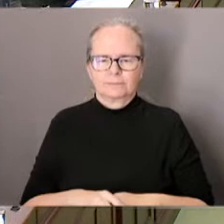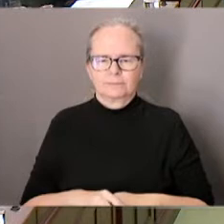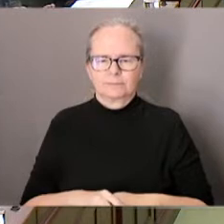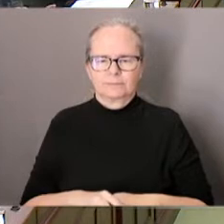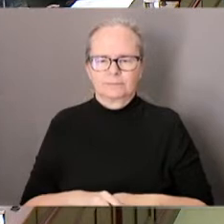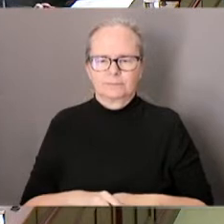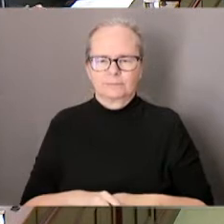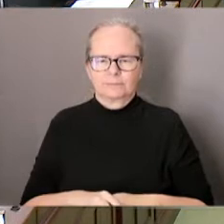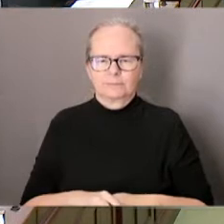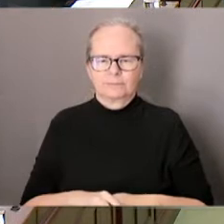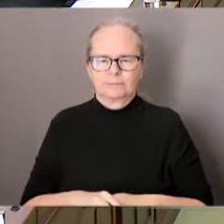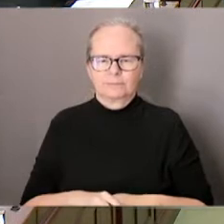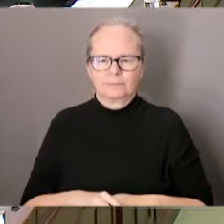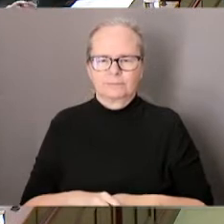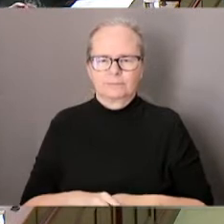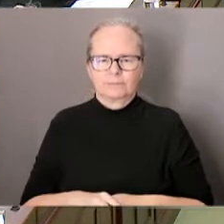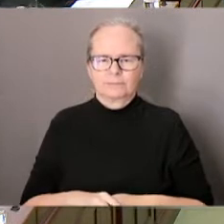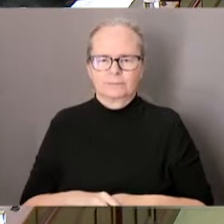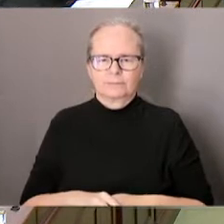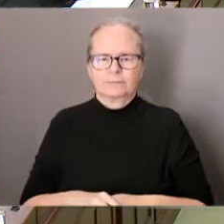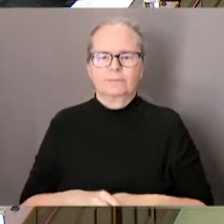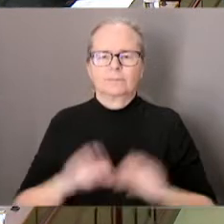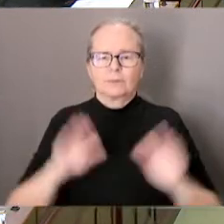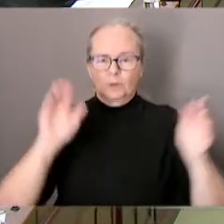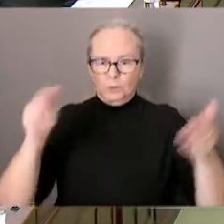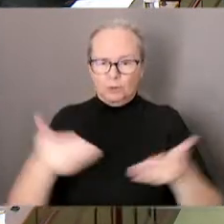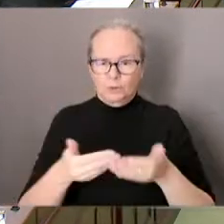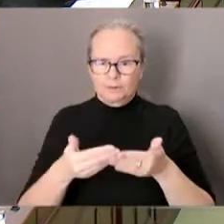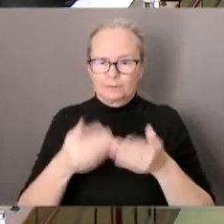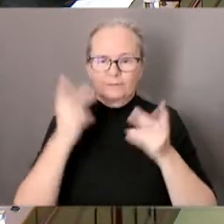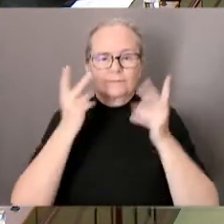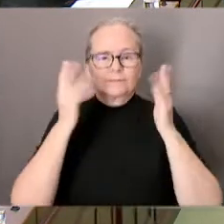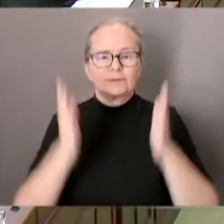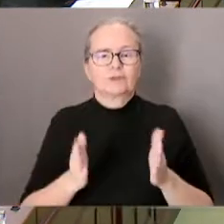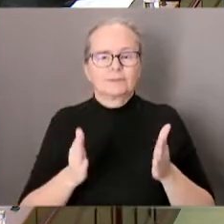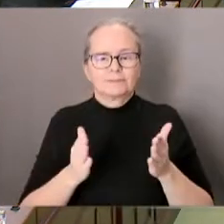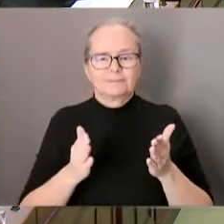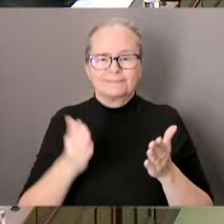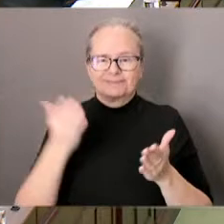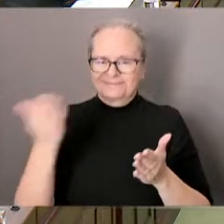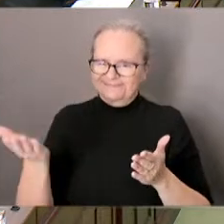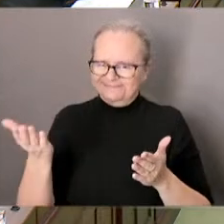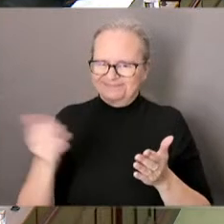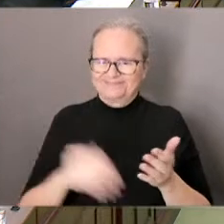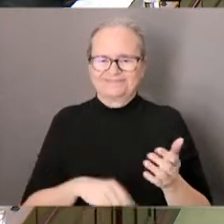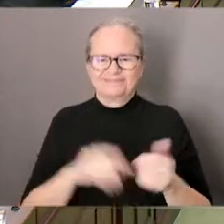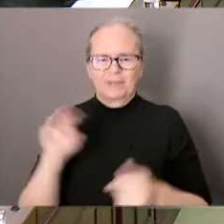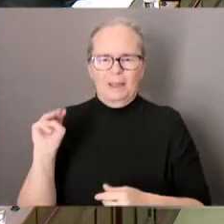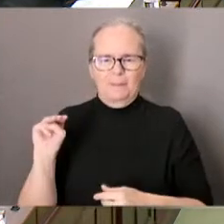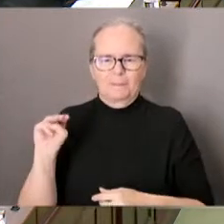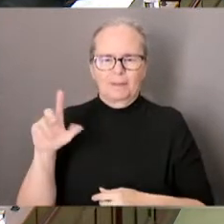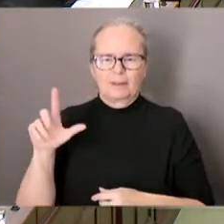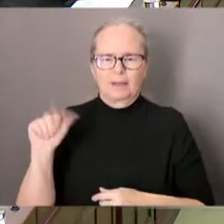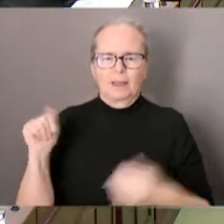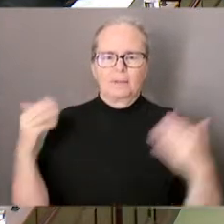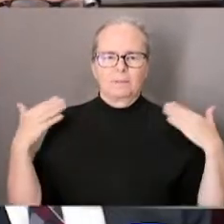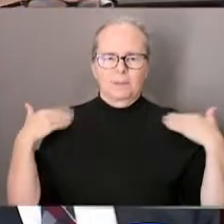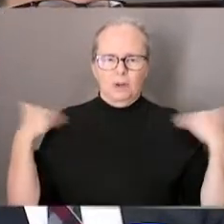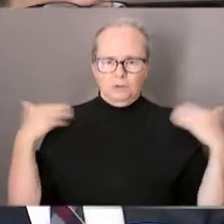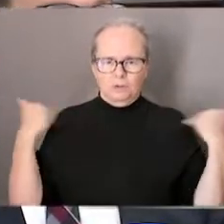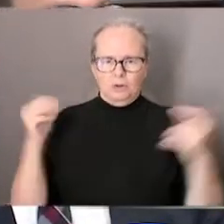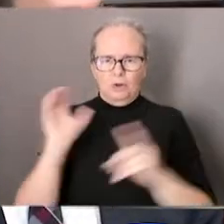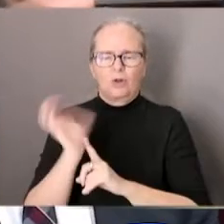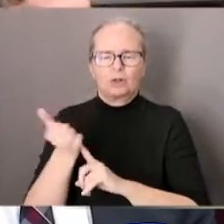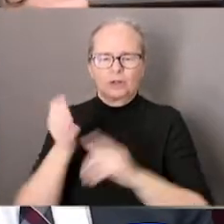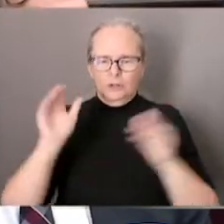introduction of visitors The Honorable the minister of culture has a visitor today thank you Mr Speaker I Rise to